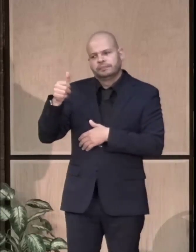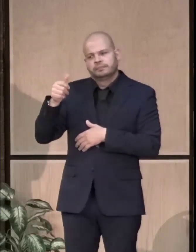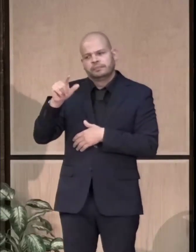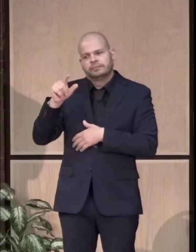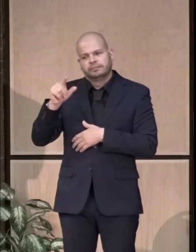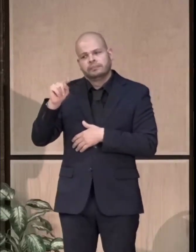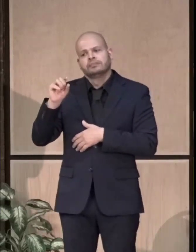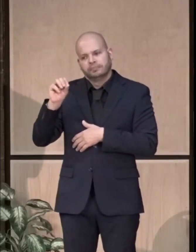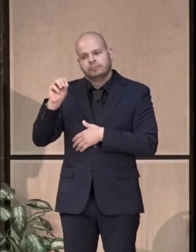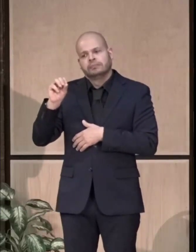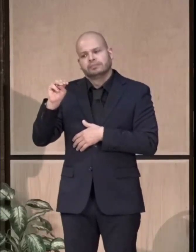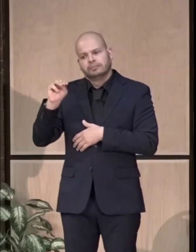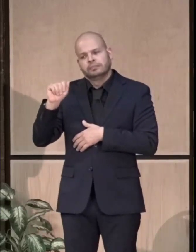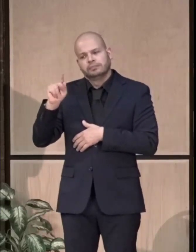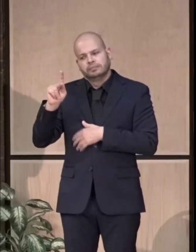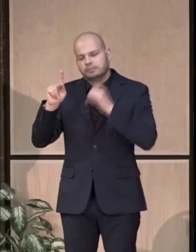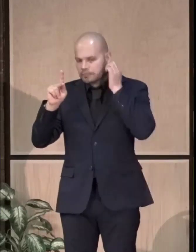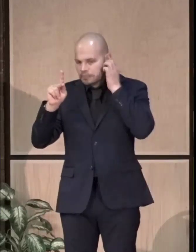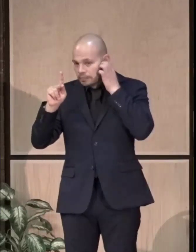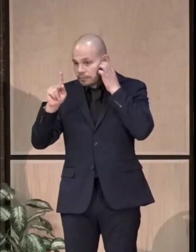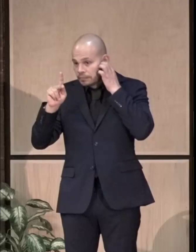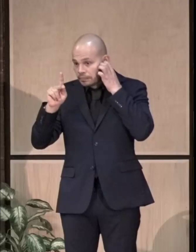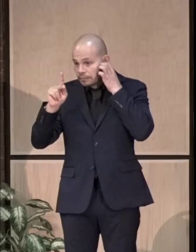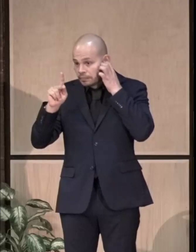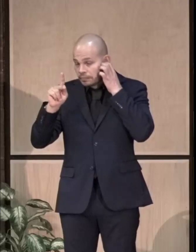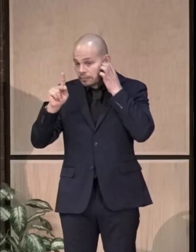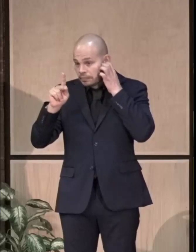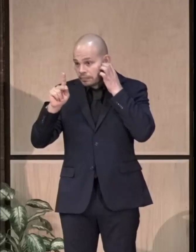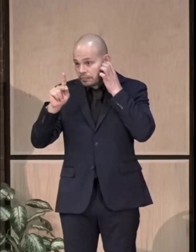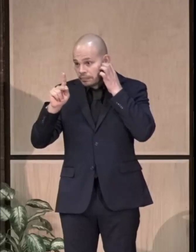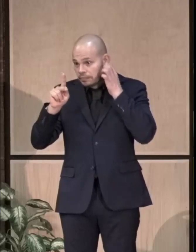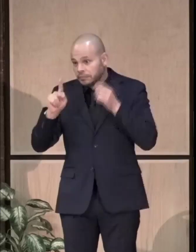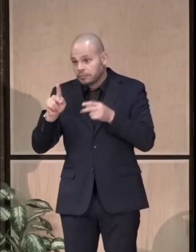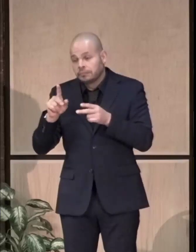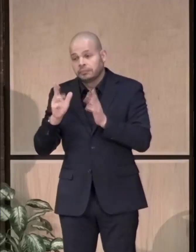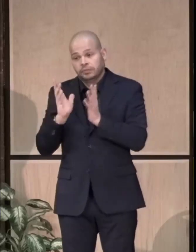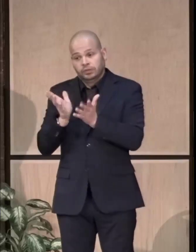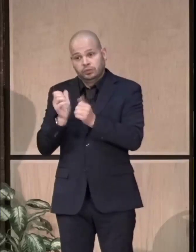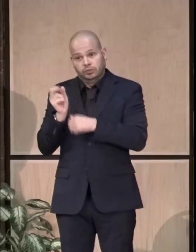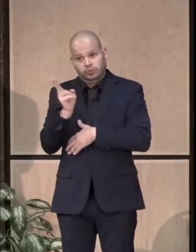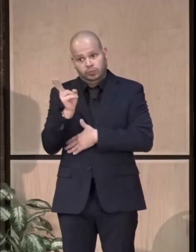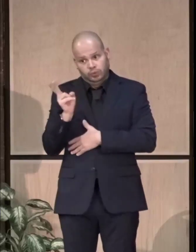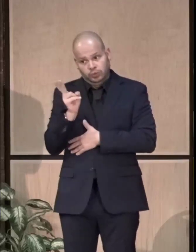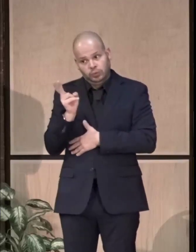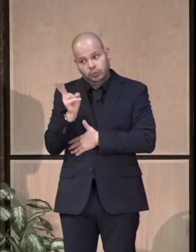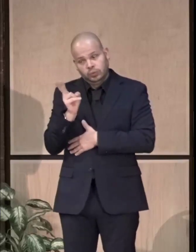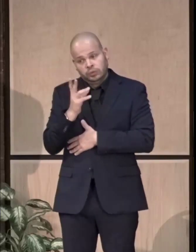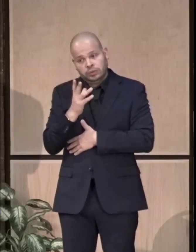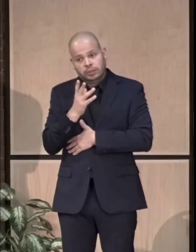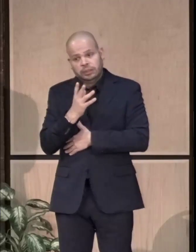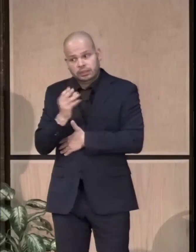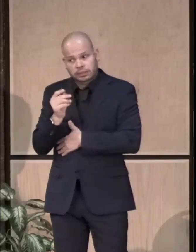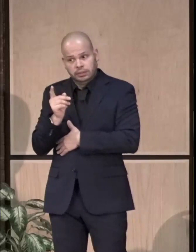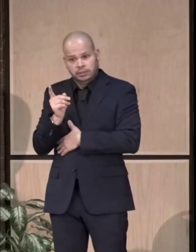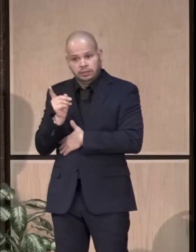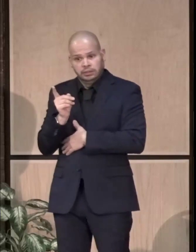out. And as far as they're concerned, they said, like, as long as you can kind of, if you're out there, he can